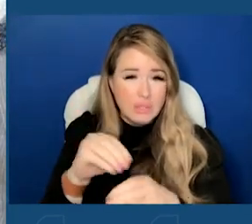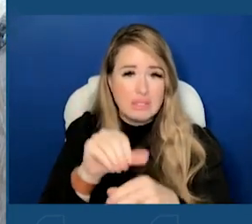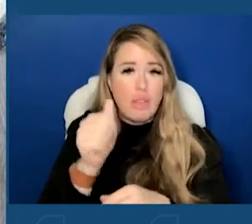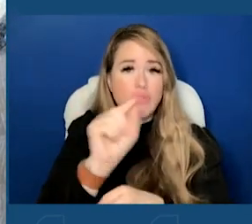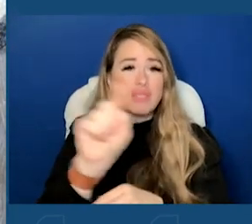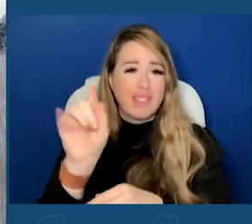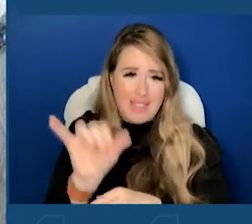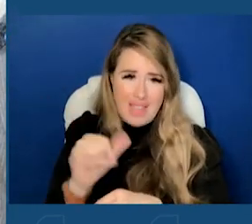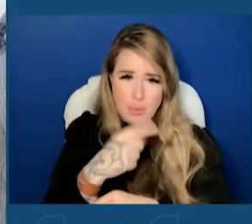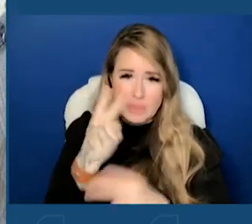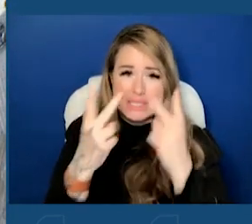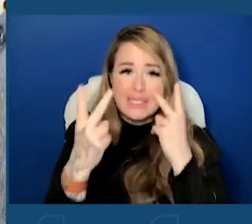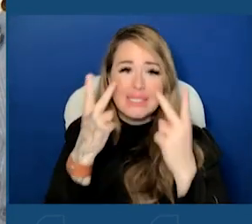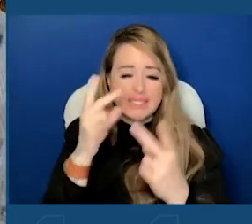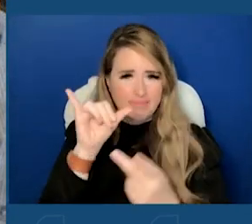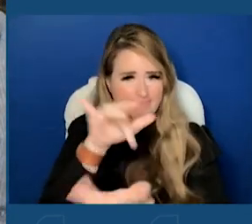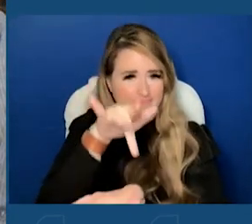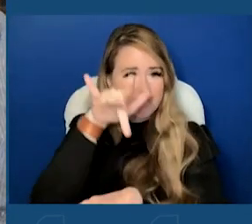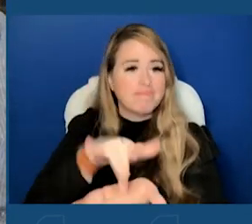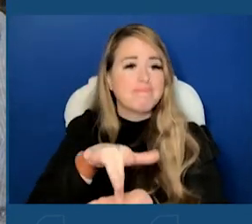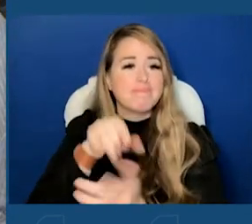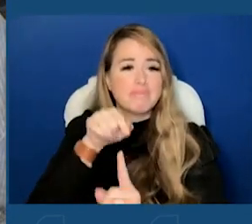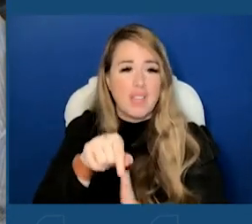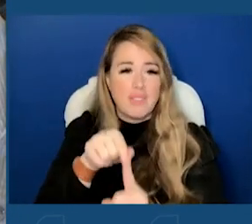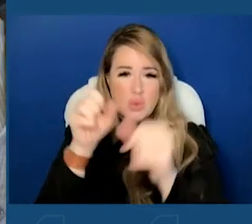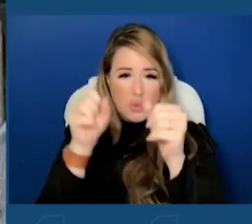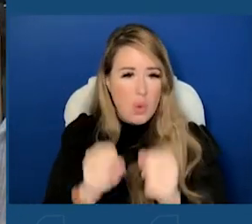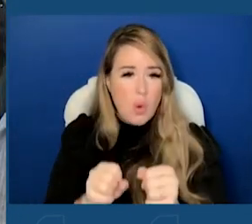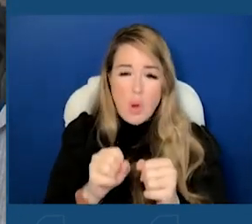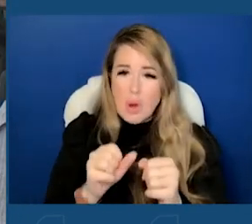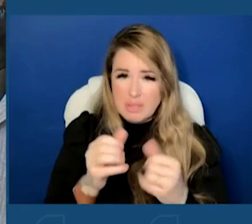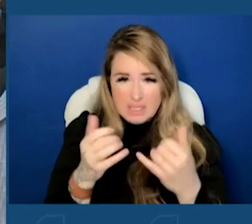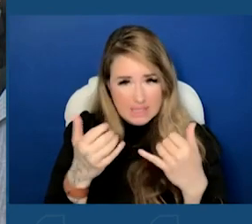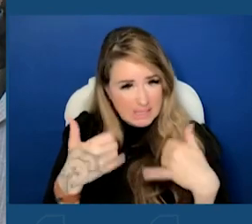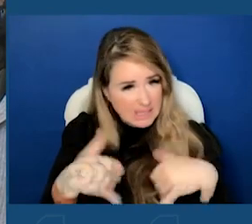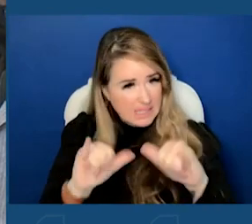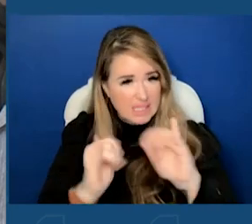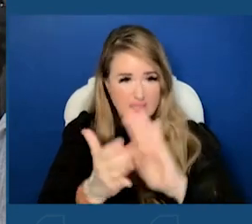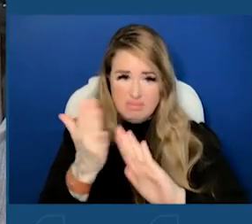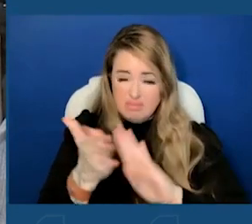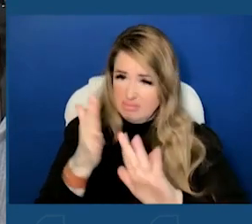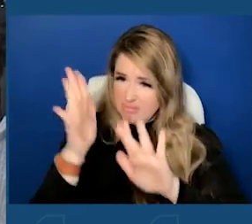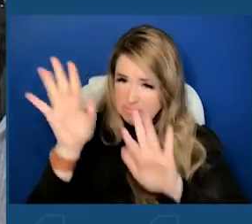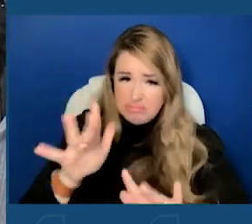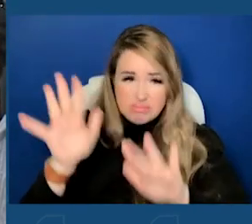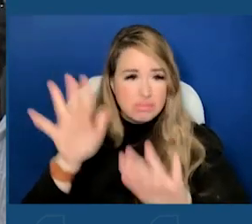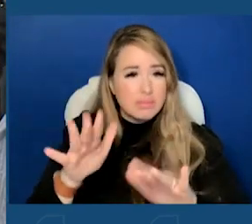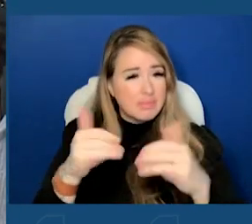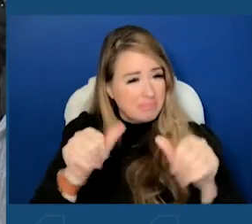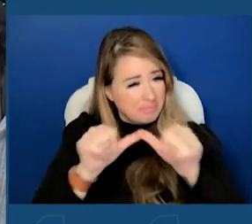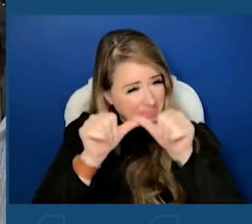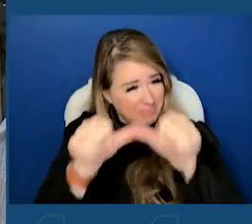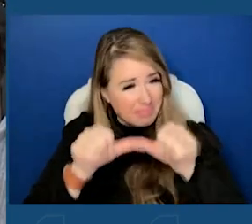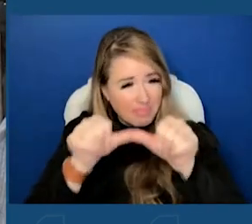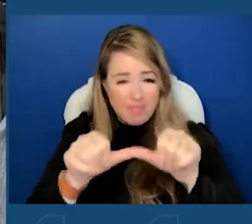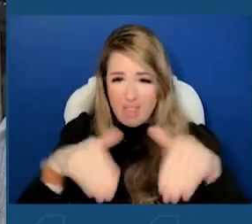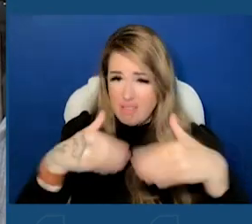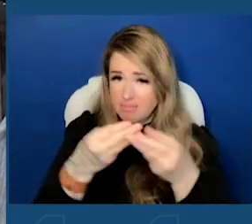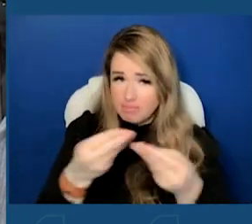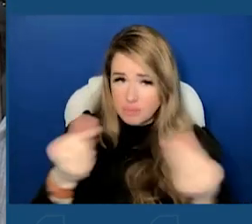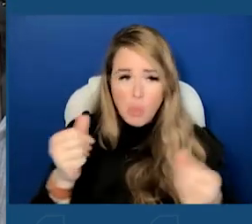the epicenter of this storm that just doesn't seem to be moving on. It is concentrated there. And so the National Guard had to come in to help